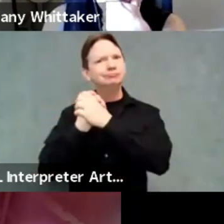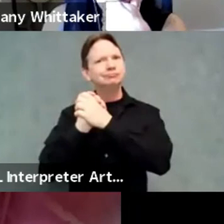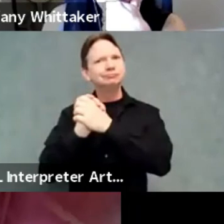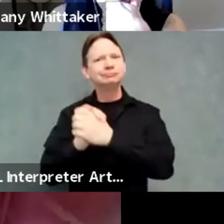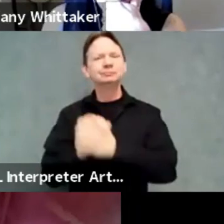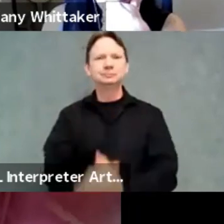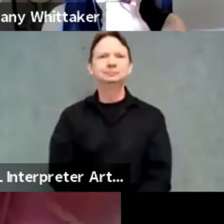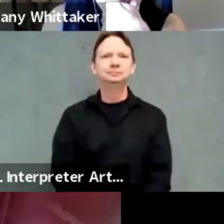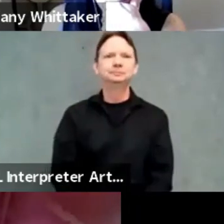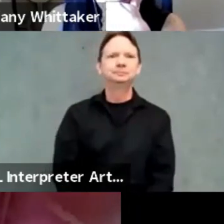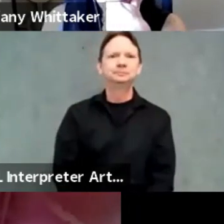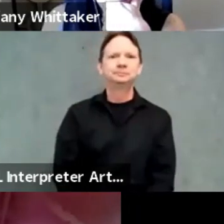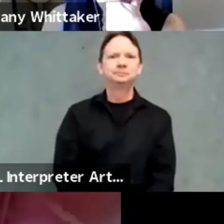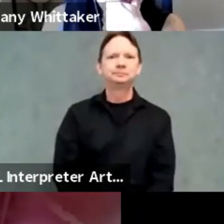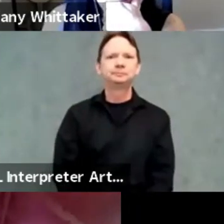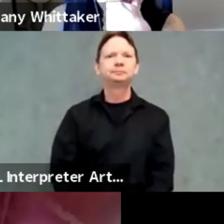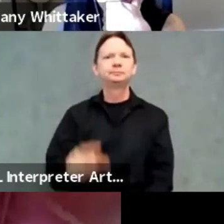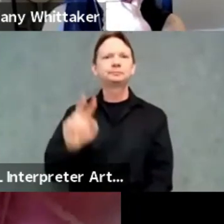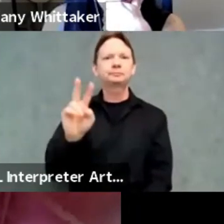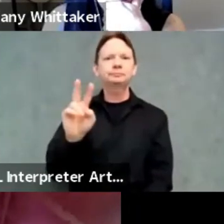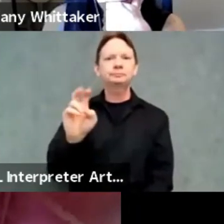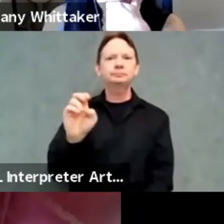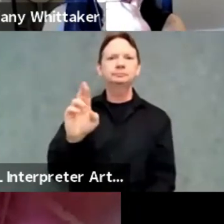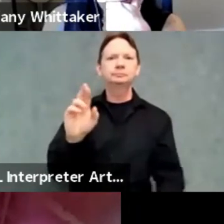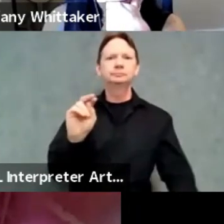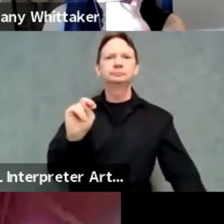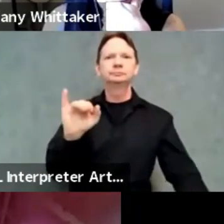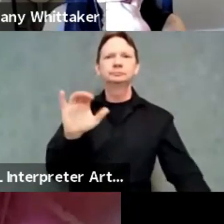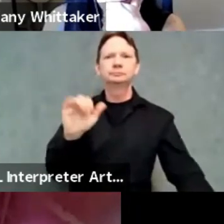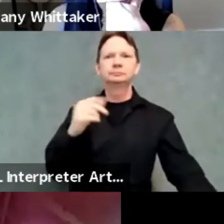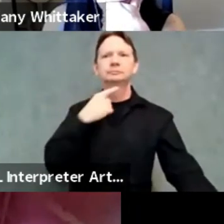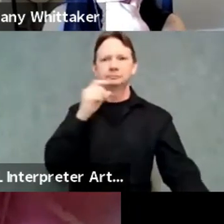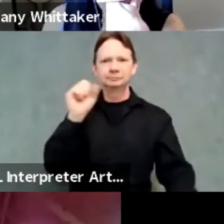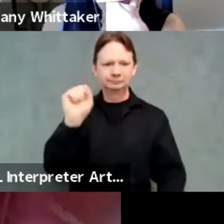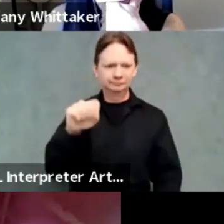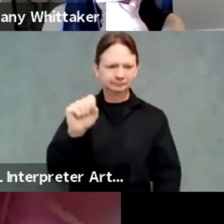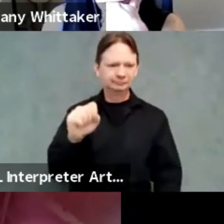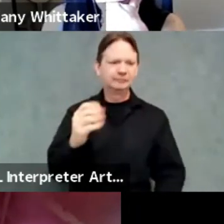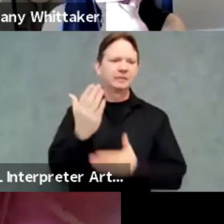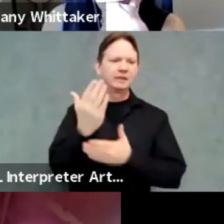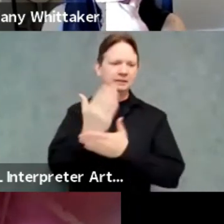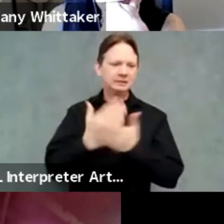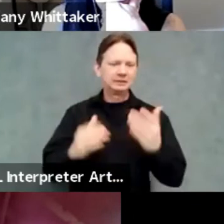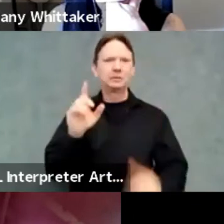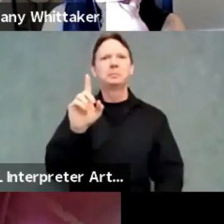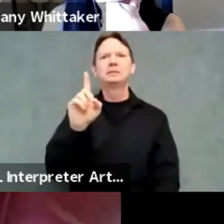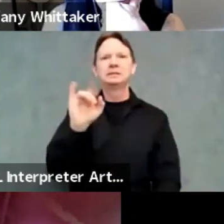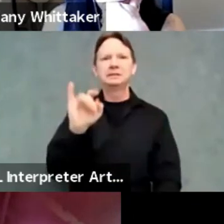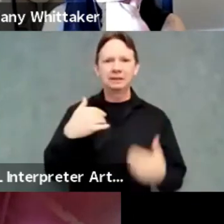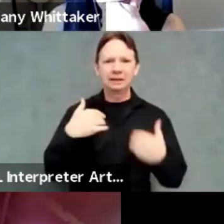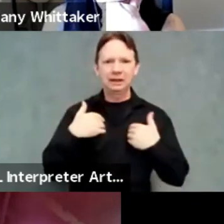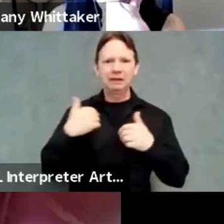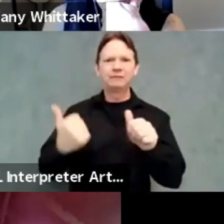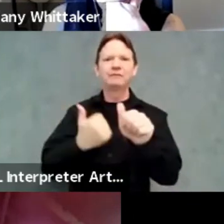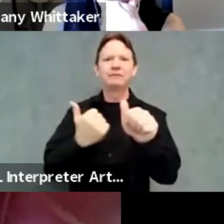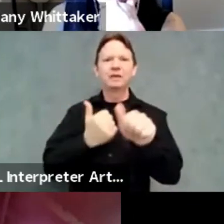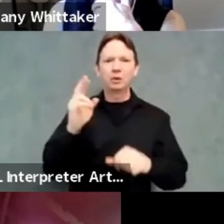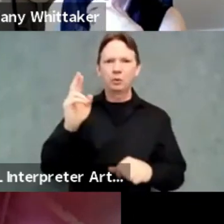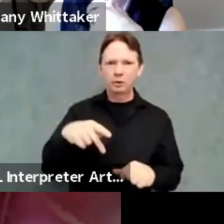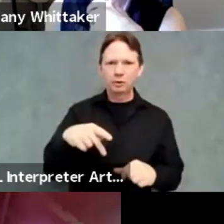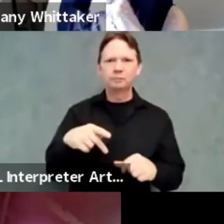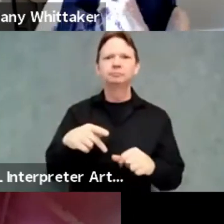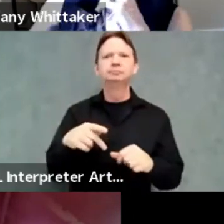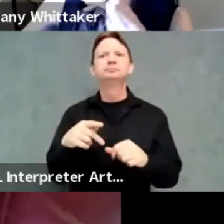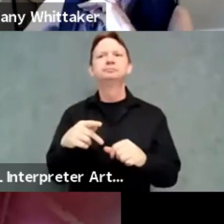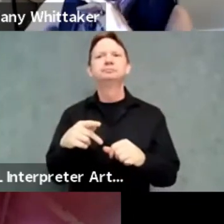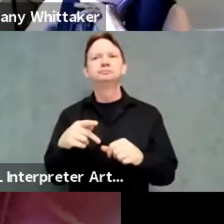with newsletters and other kind of means by which they communicated the information that they normally provide